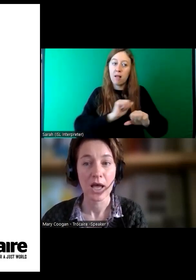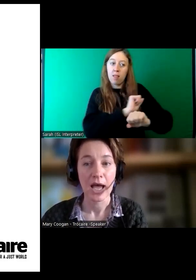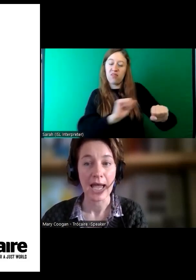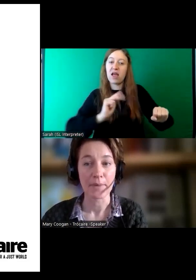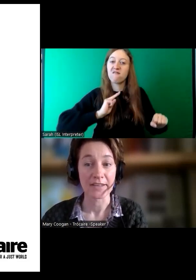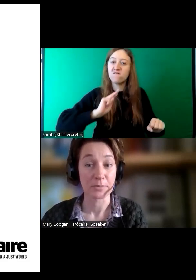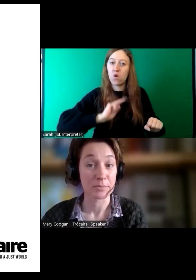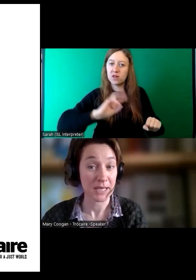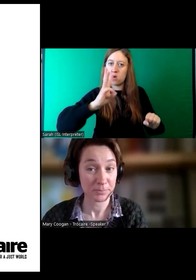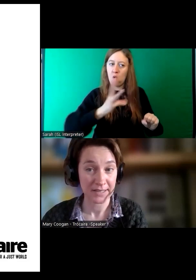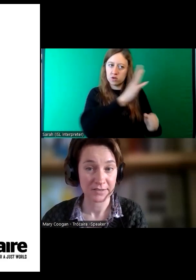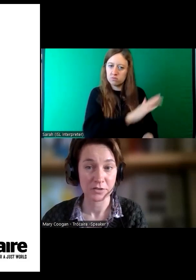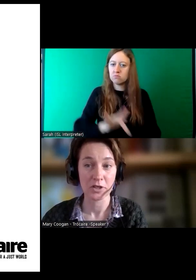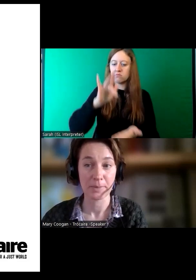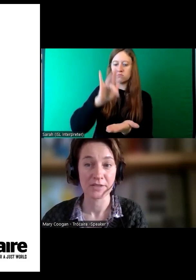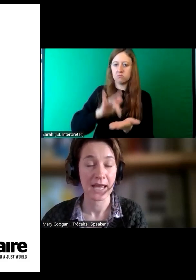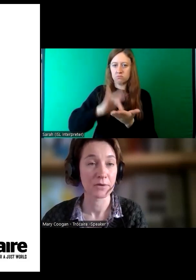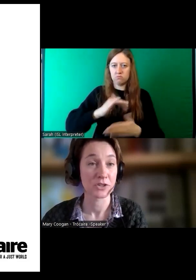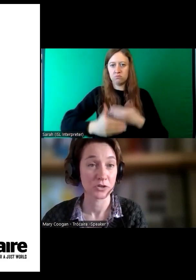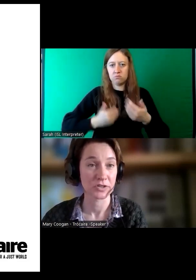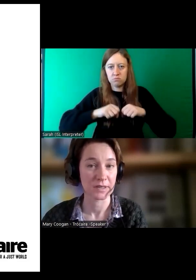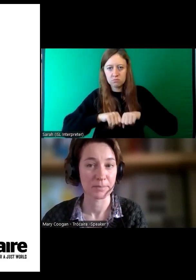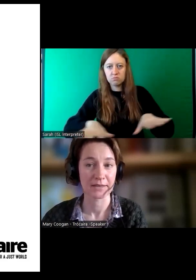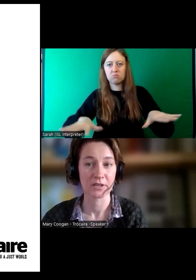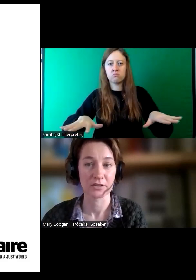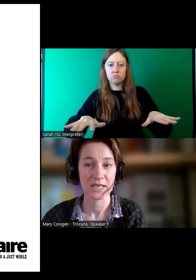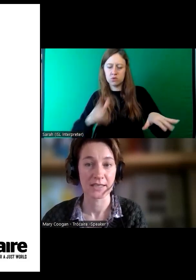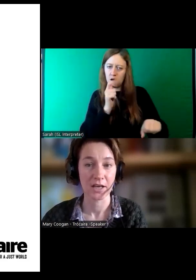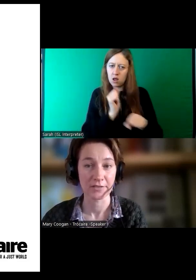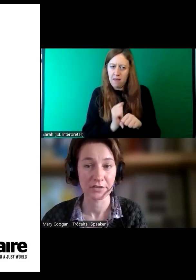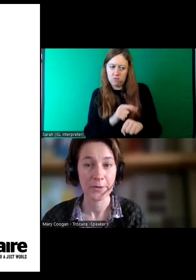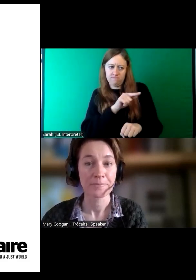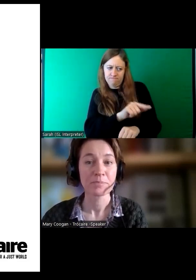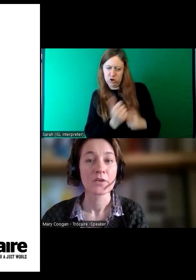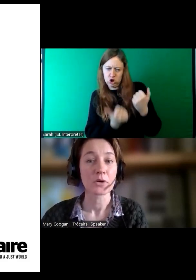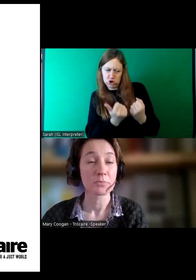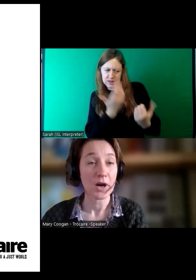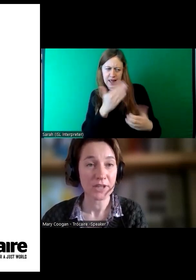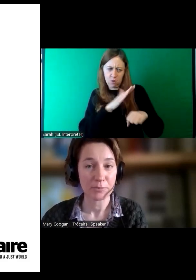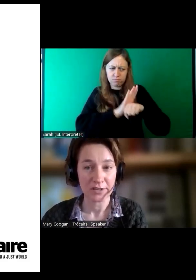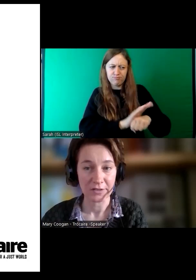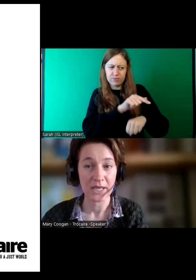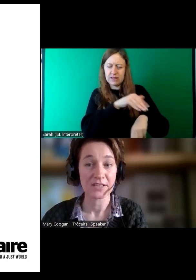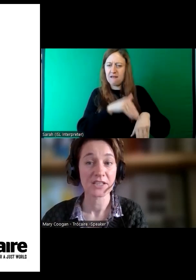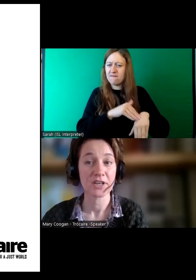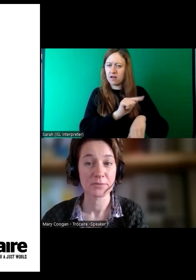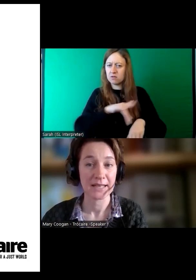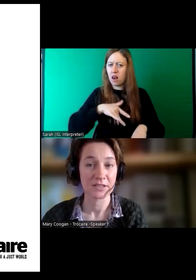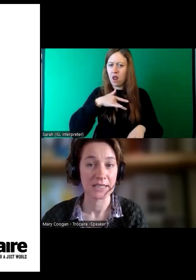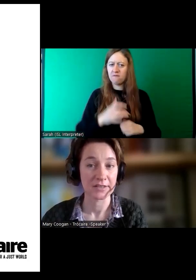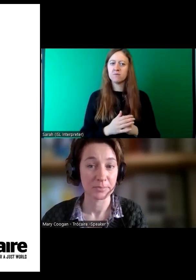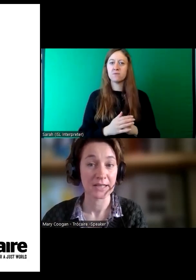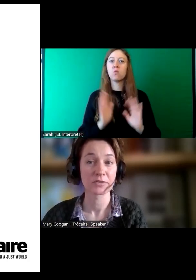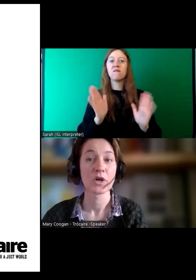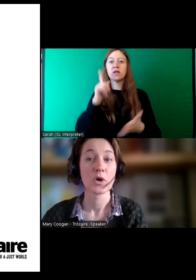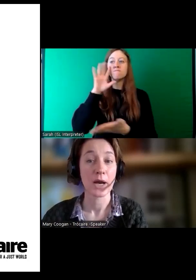possible, as the people best placed to talk about how injustice impacts on their daily lives. So as part of that process, we identified